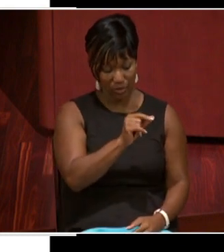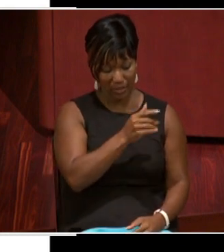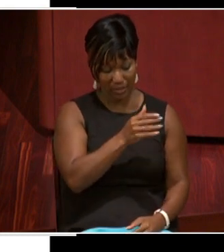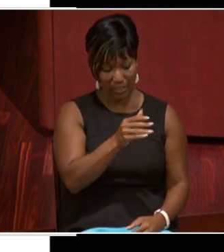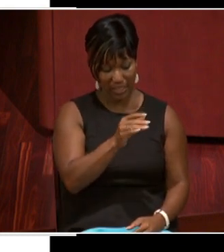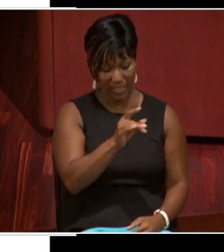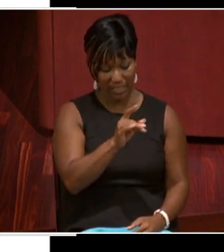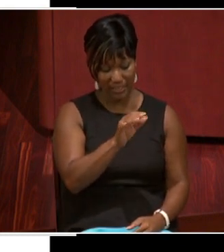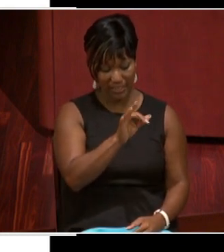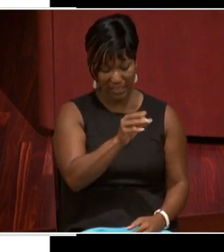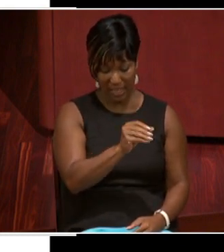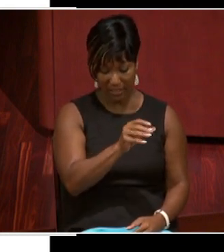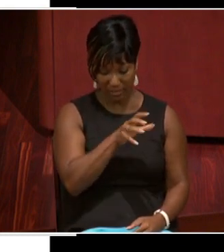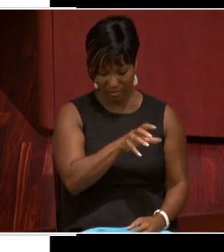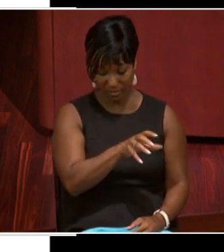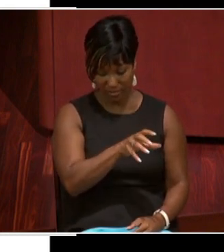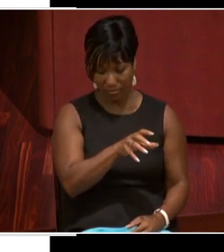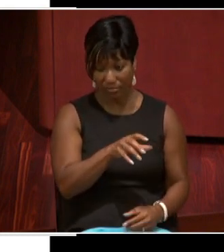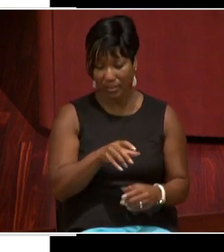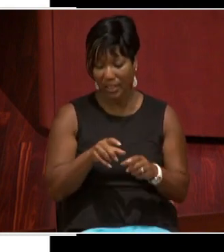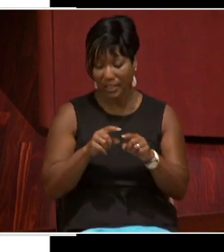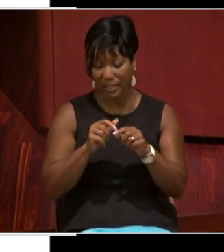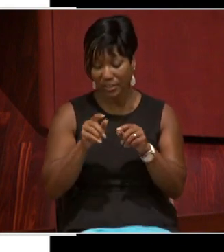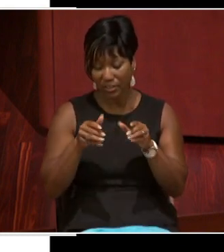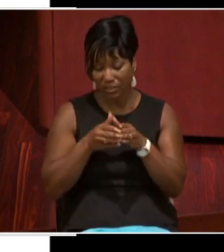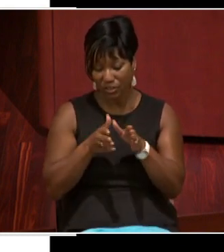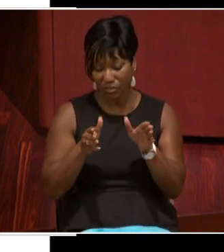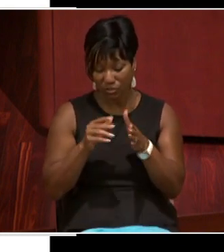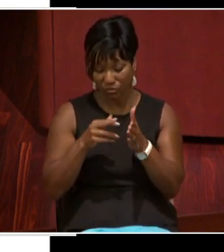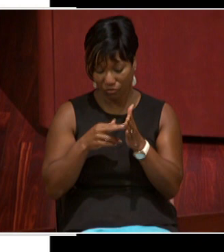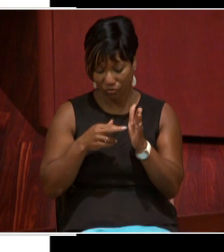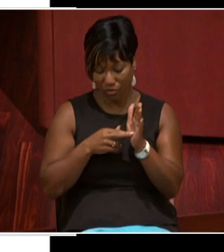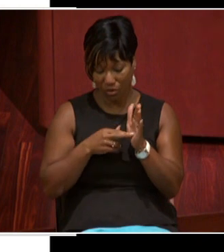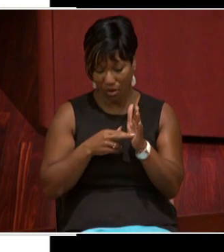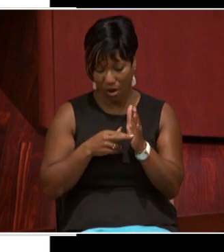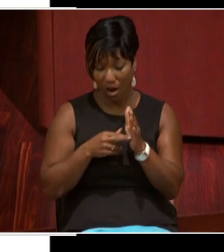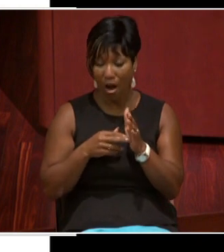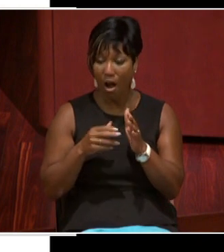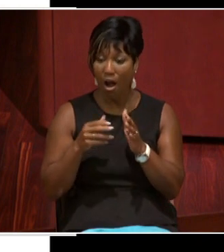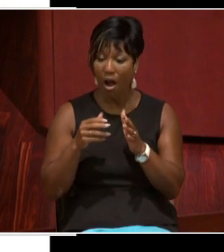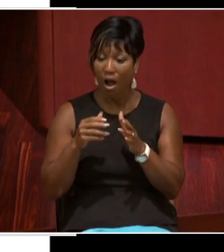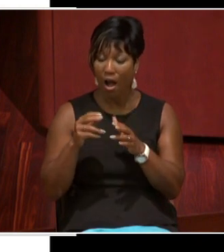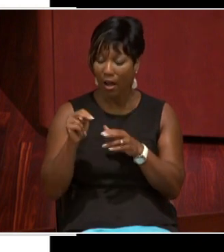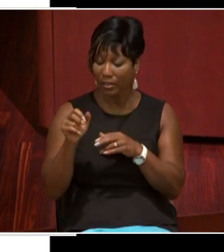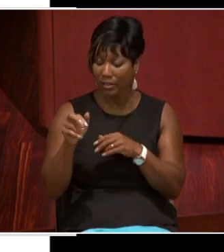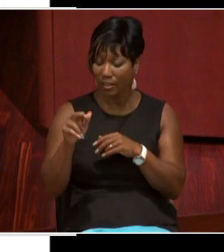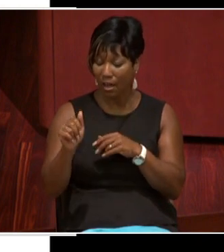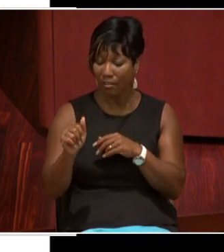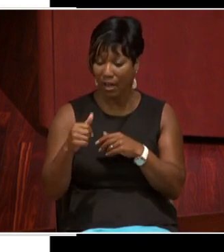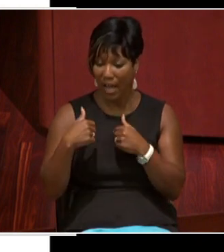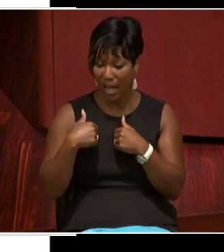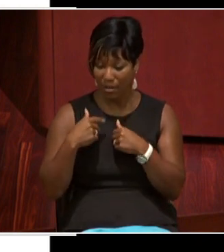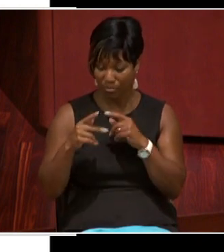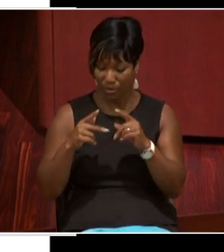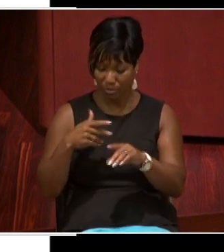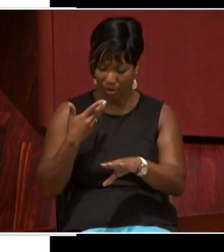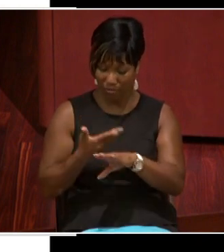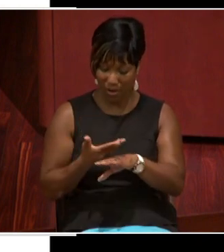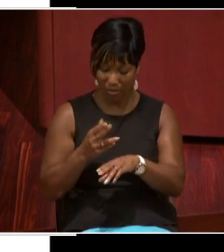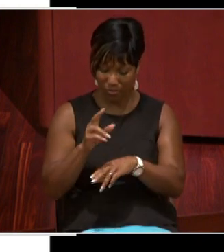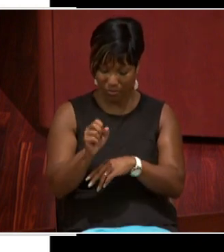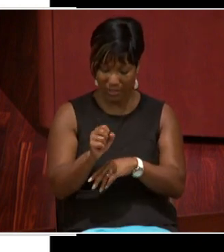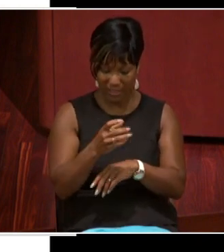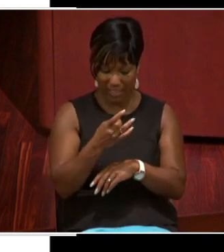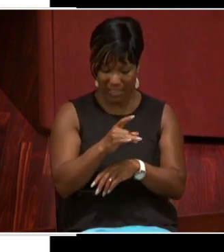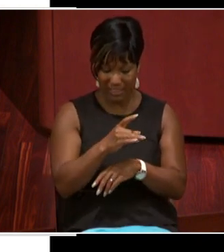Customs Service. And as a general rule, the National Archives has passenger arrival records beginning in 1820. One of the